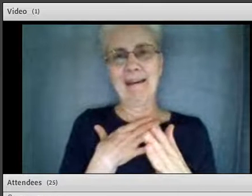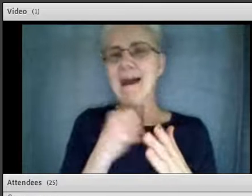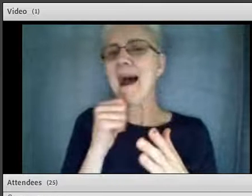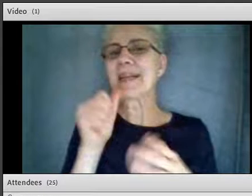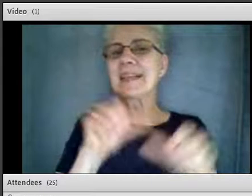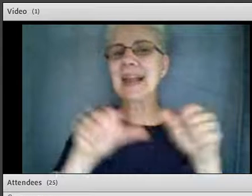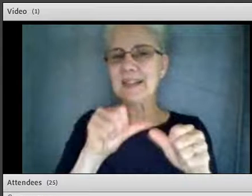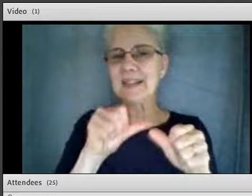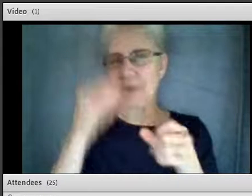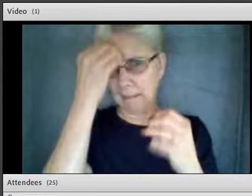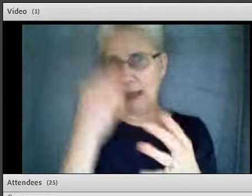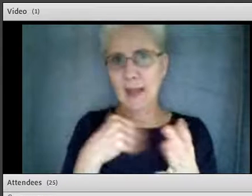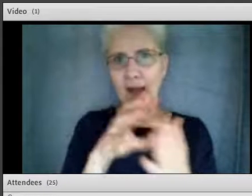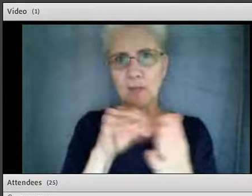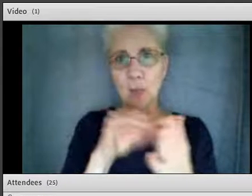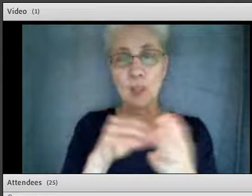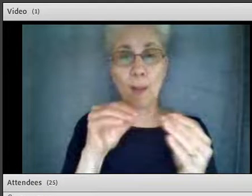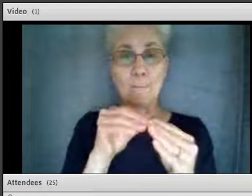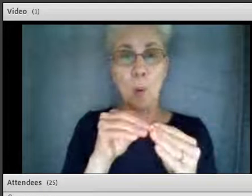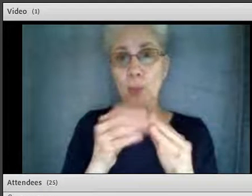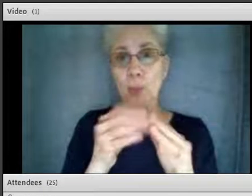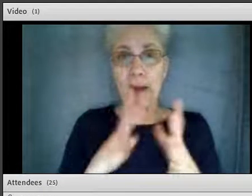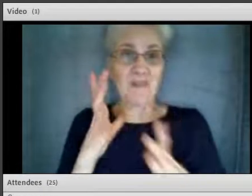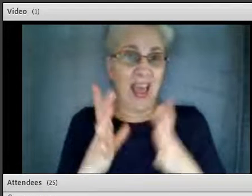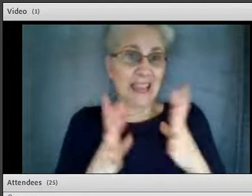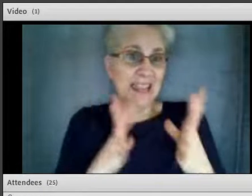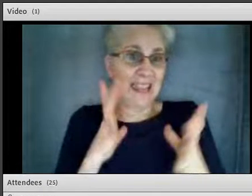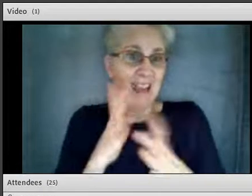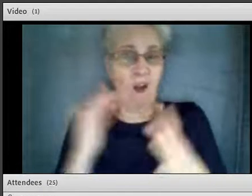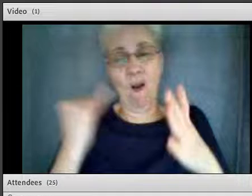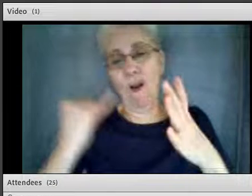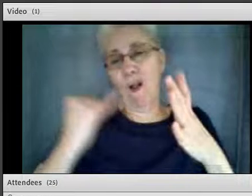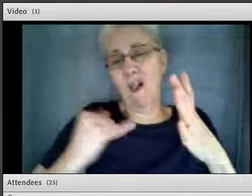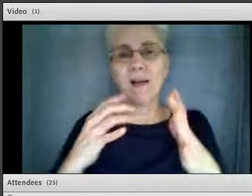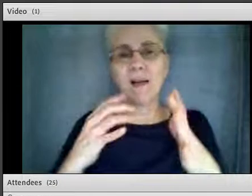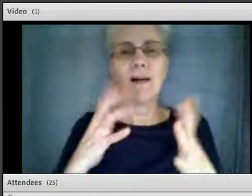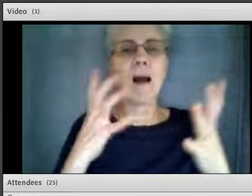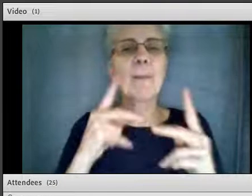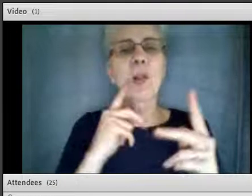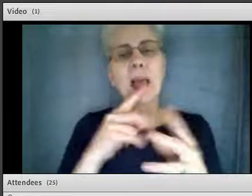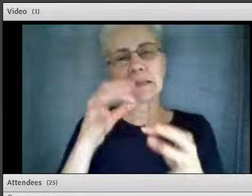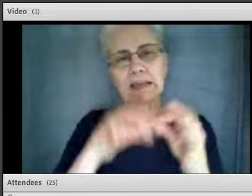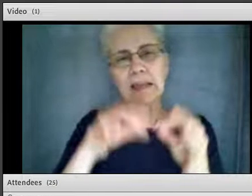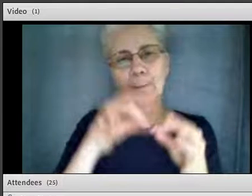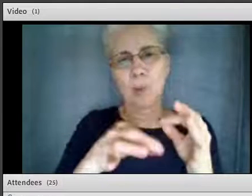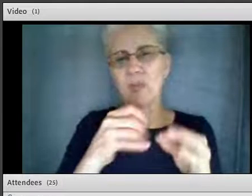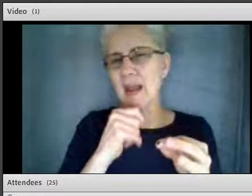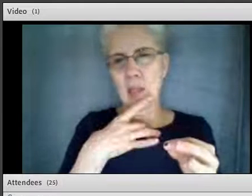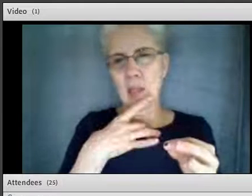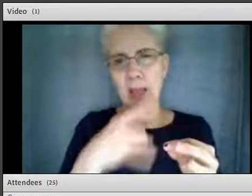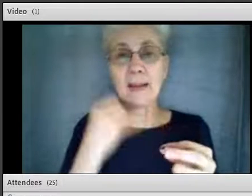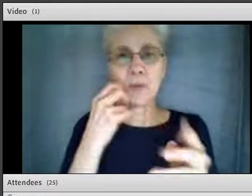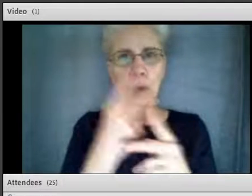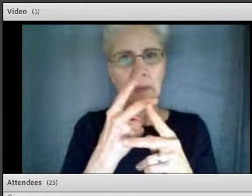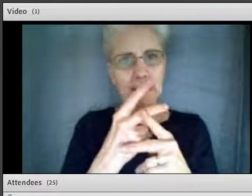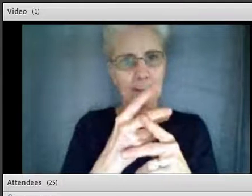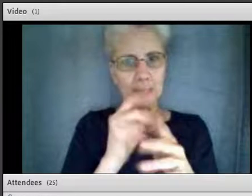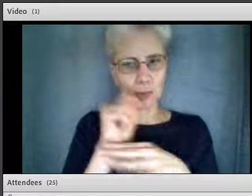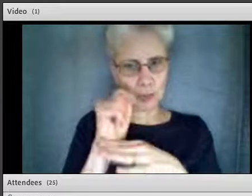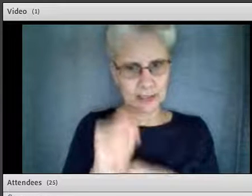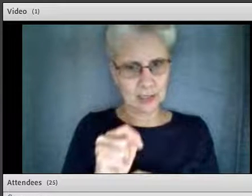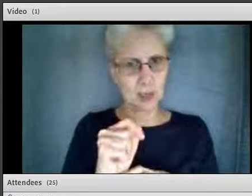get into artsy stuff, the more some people like it, you have stronger reactions. When you keep to more traditional fonts, you have a site that